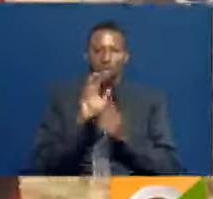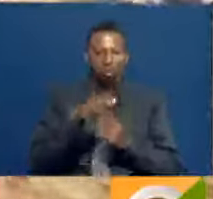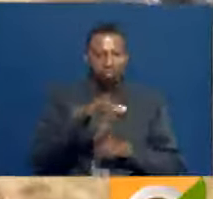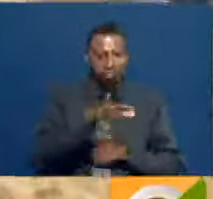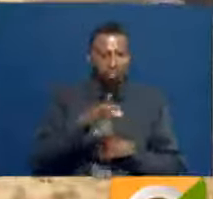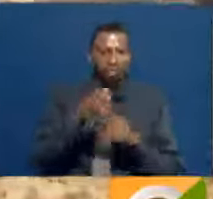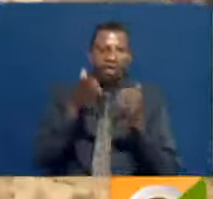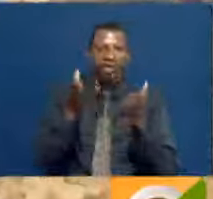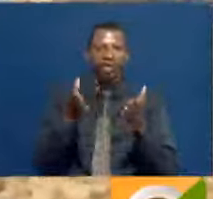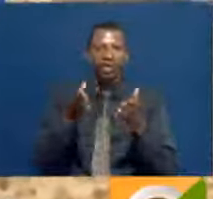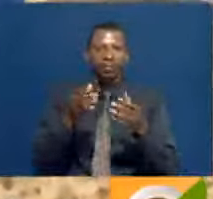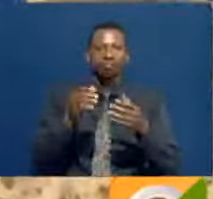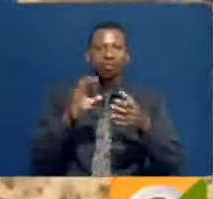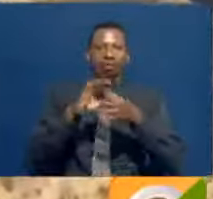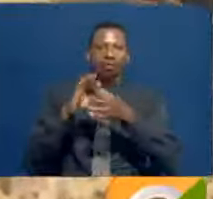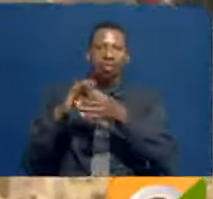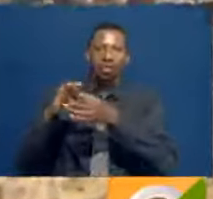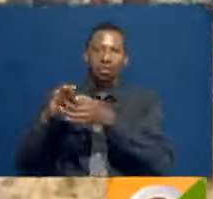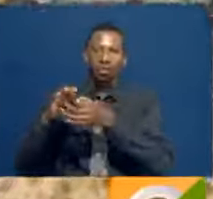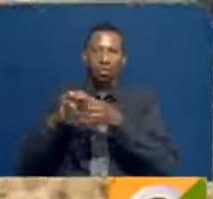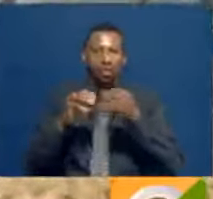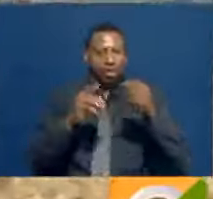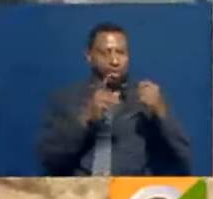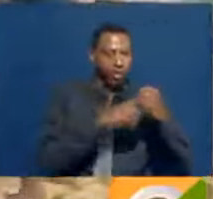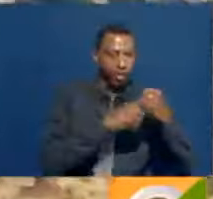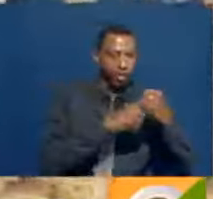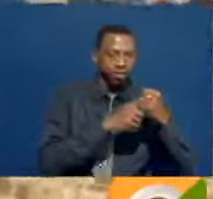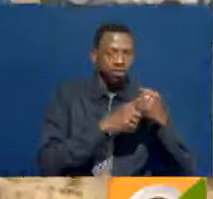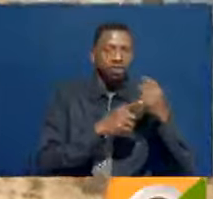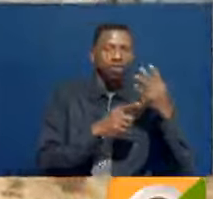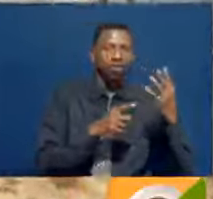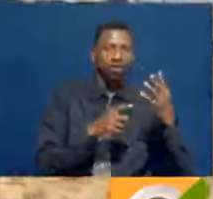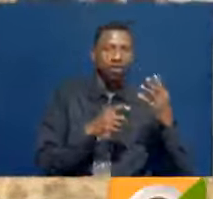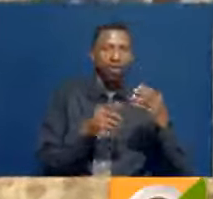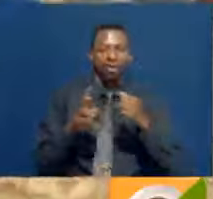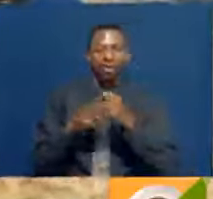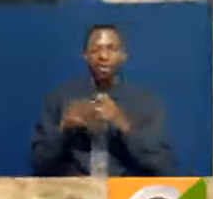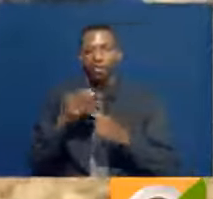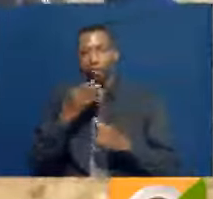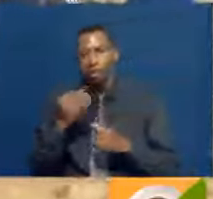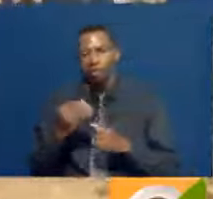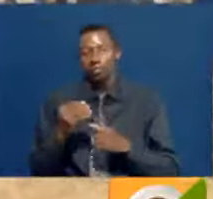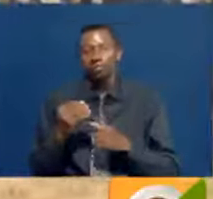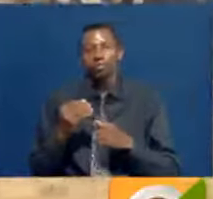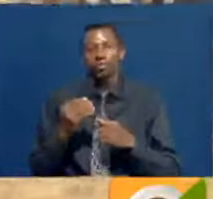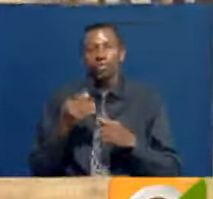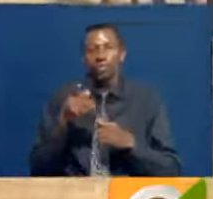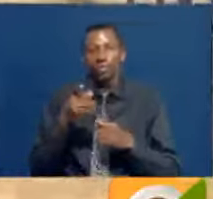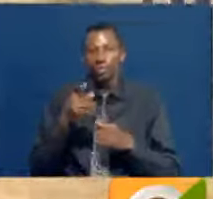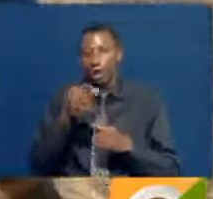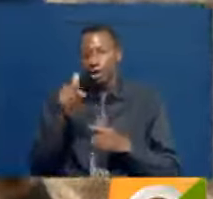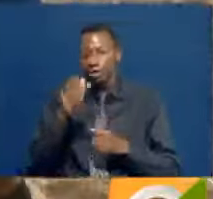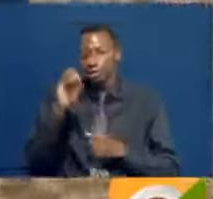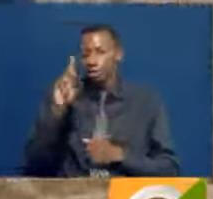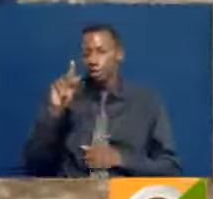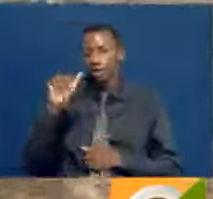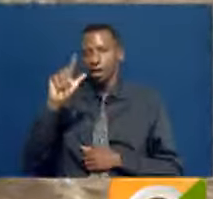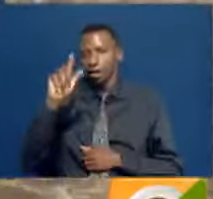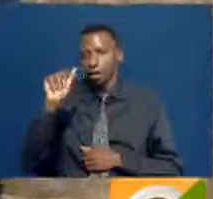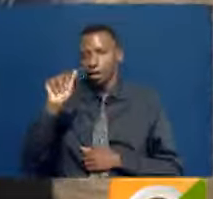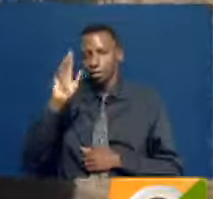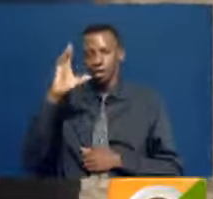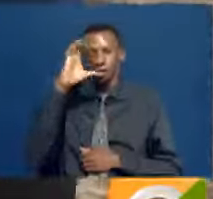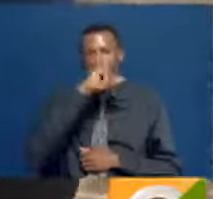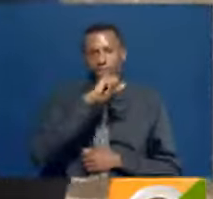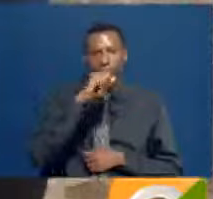Games, 6 for women and 7 for men. Light heavyweight Robert Okaka will miss the qualifiers as he is currently in military